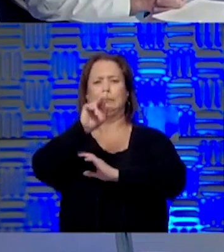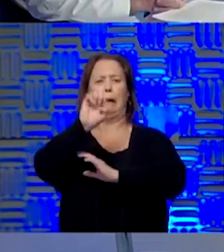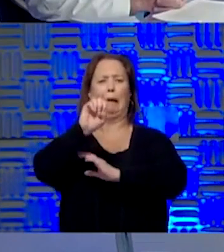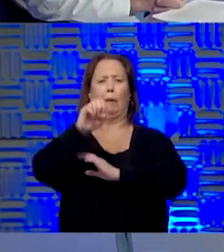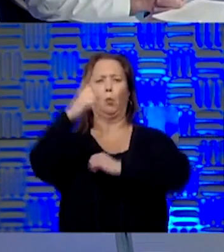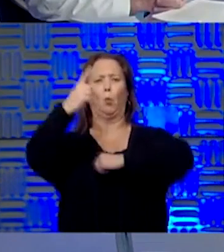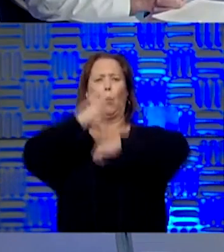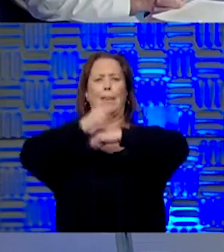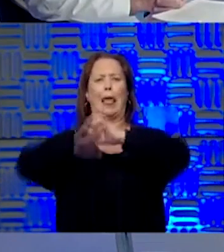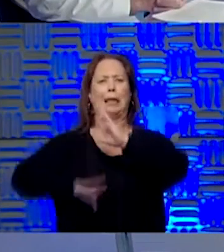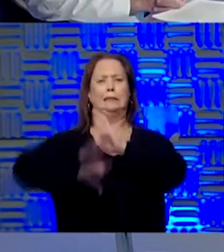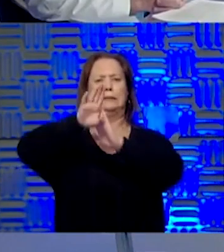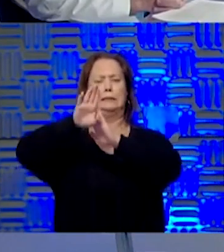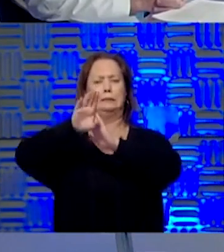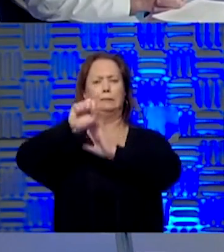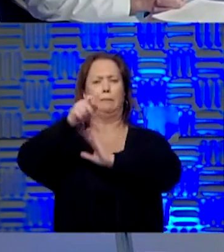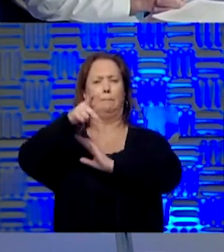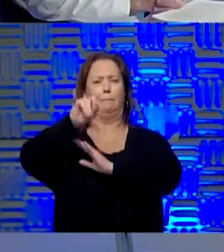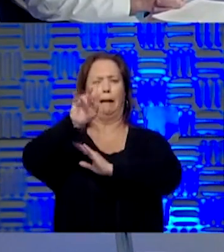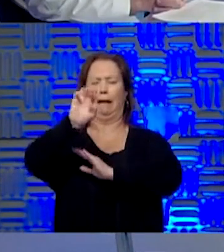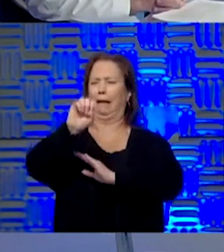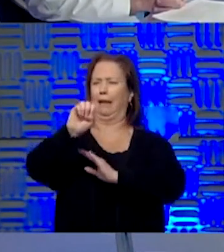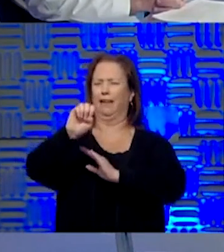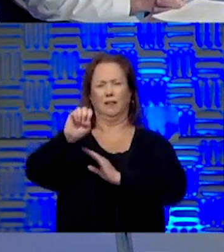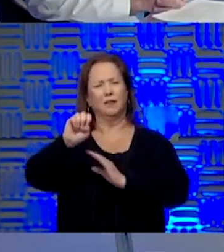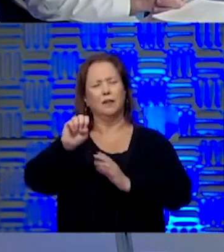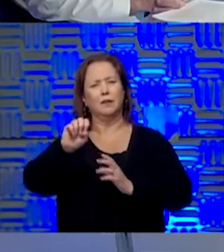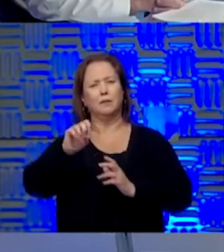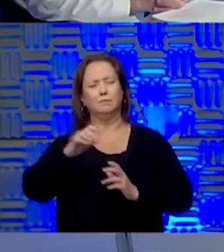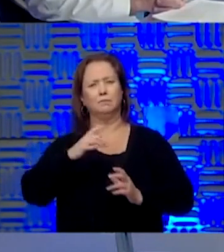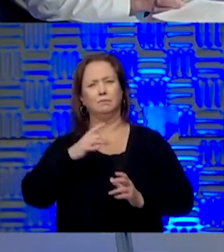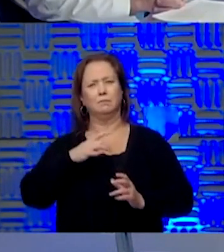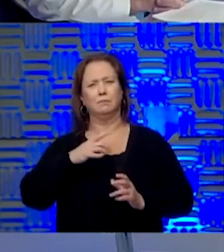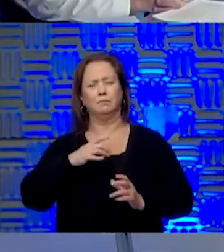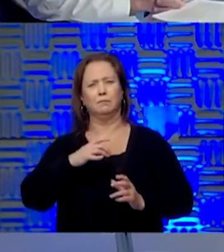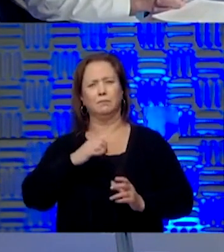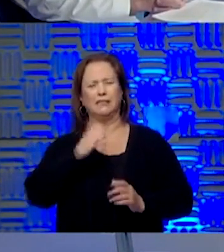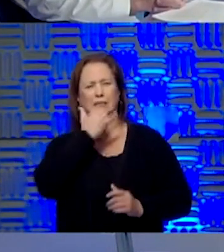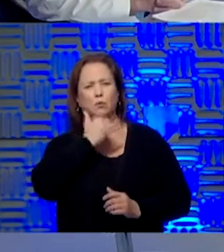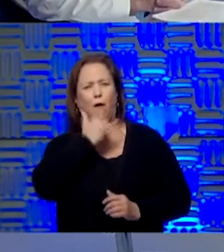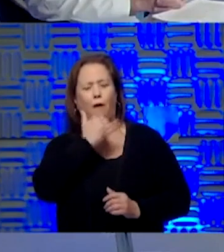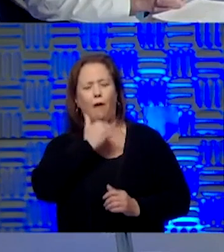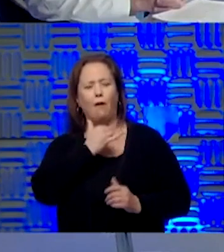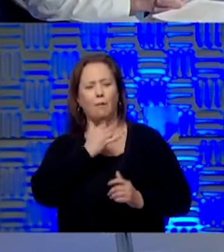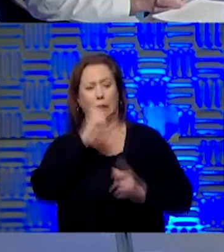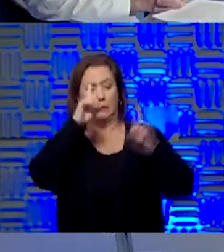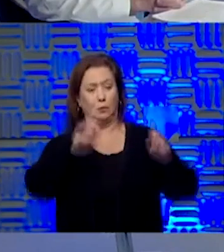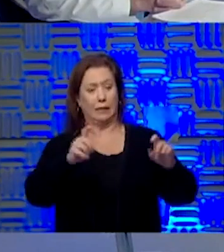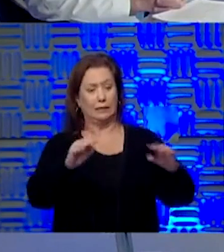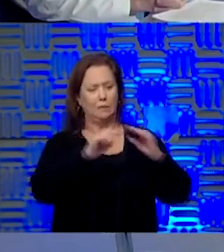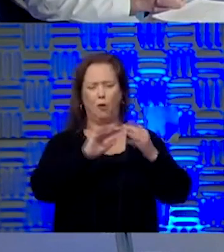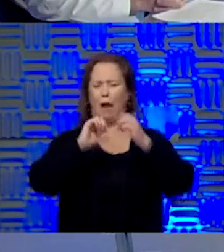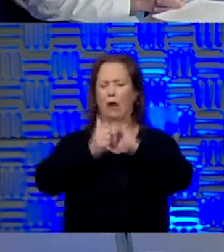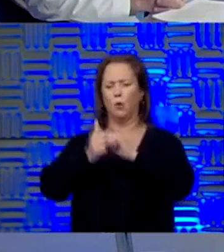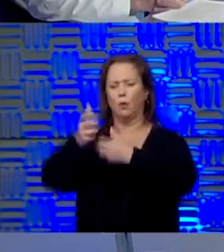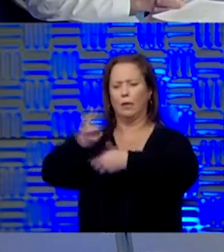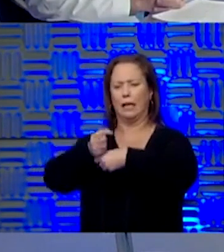mean, that's a little bit misleading because we're testing more. I mean, how do you get an accurate